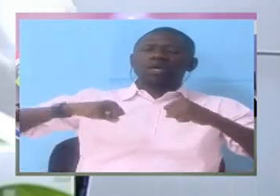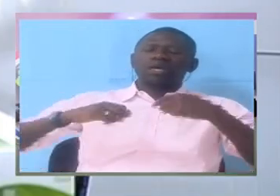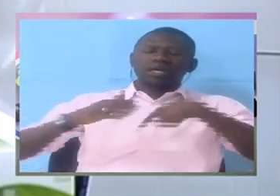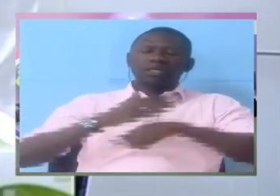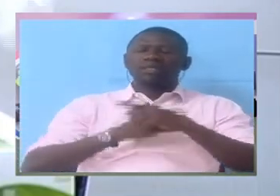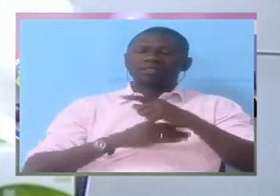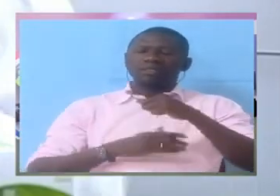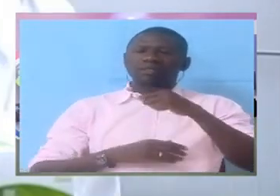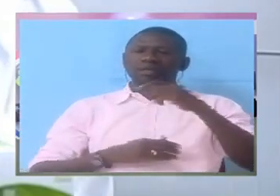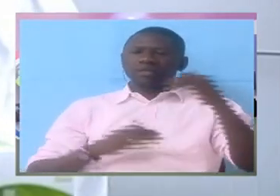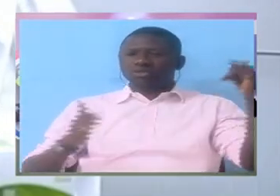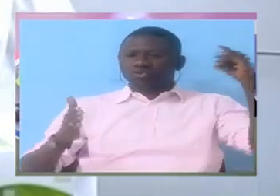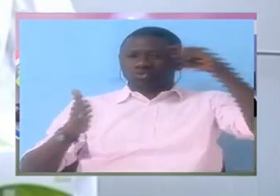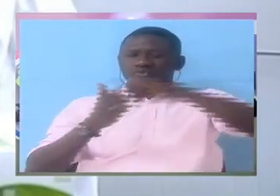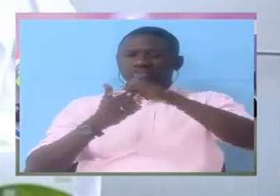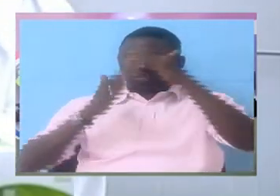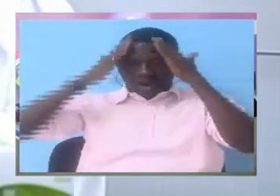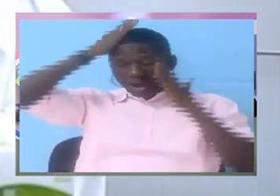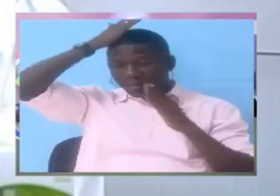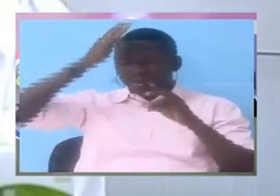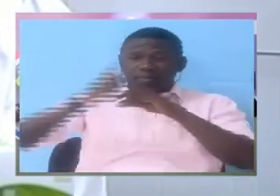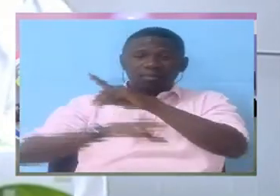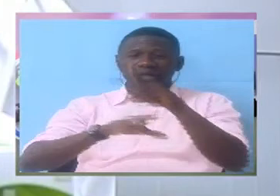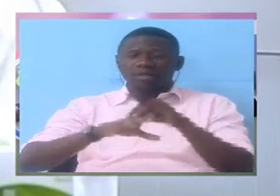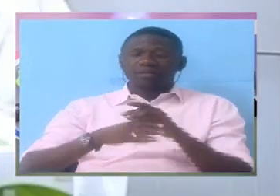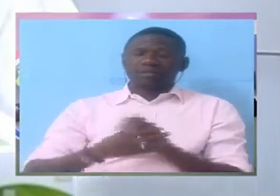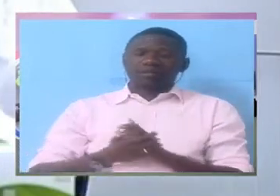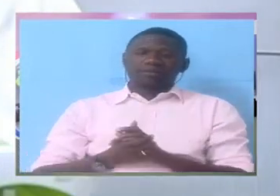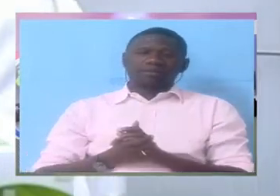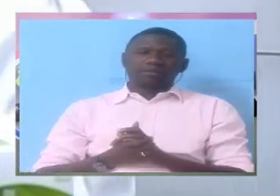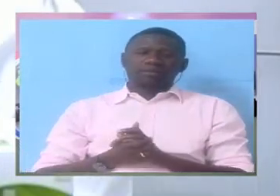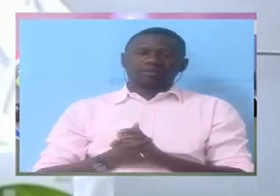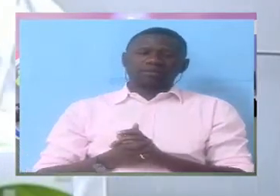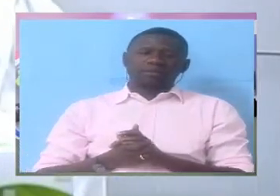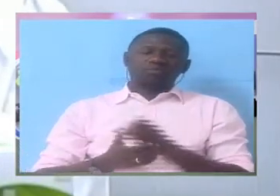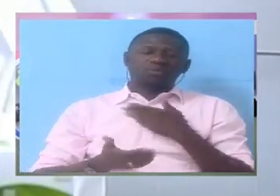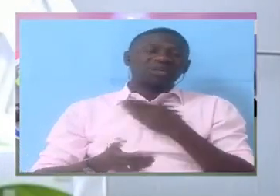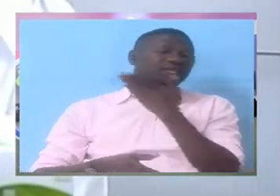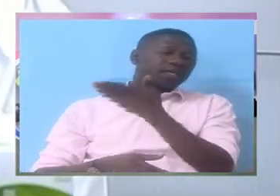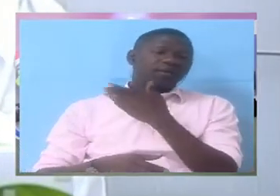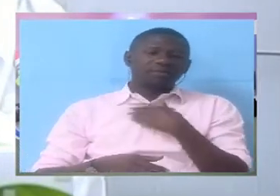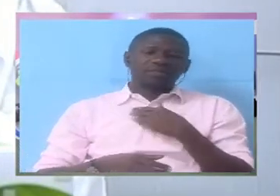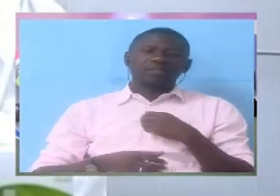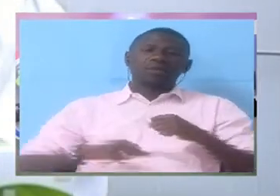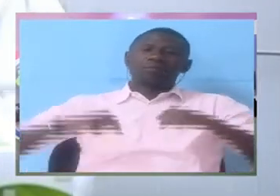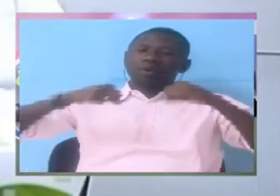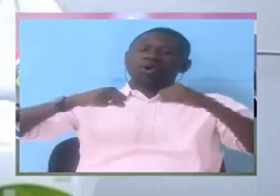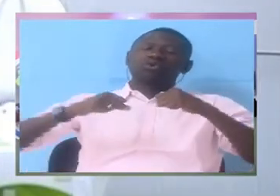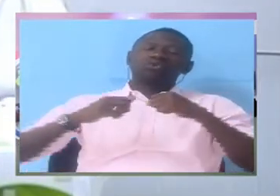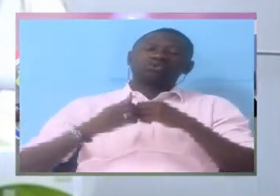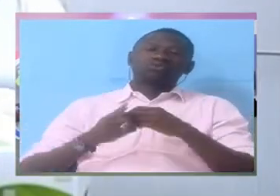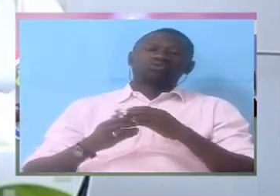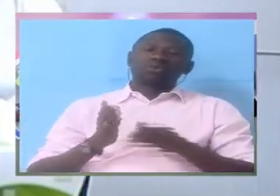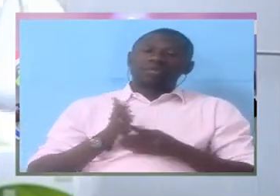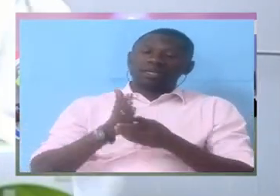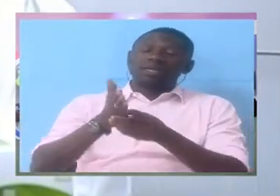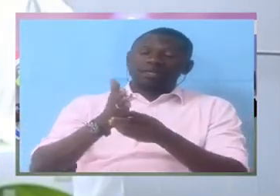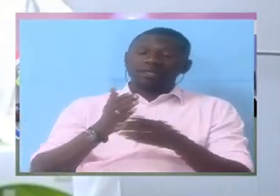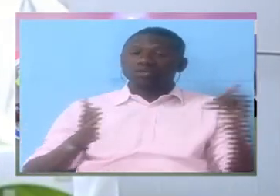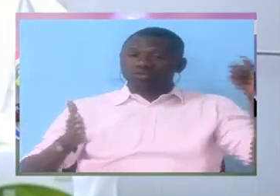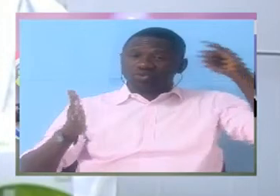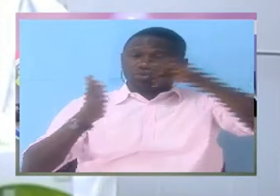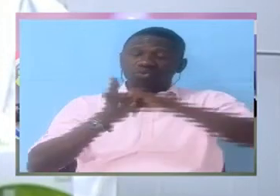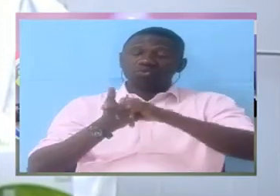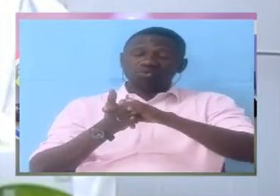the officer commanding in Yundum barracks at the time. He was trying to get him. Utumo wale officer commanding ti membe Yundum